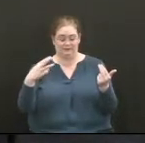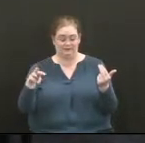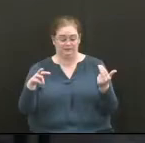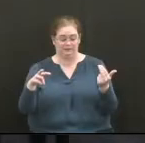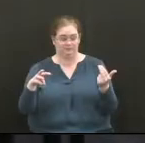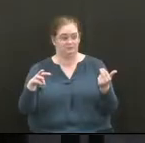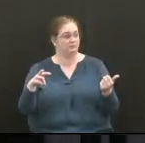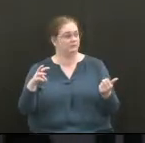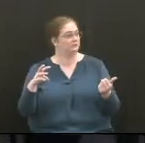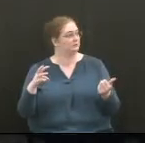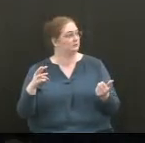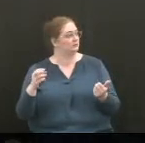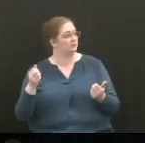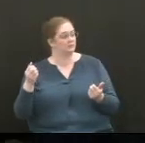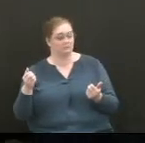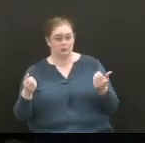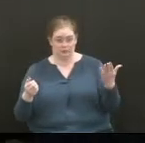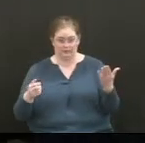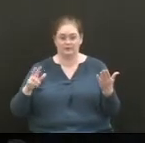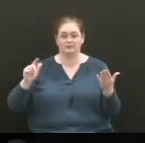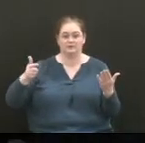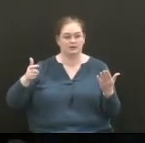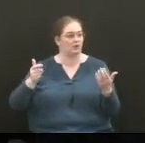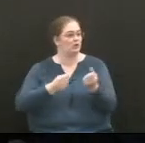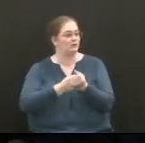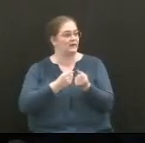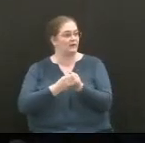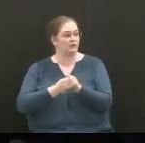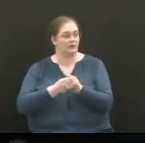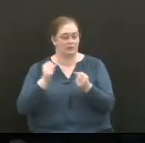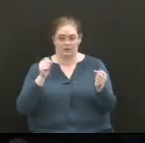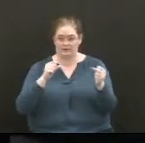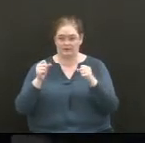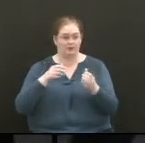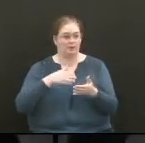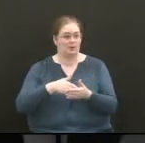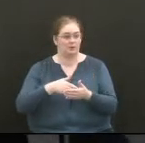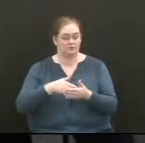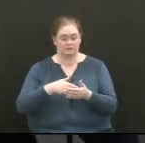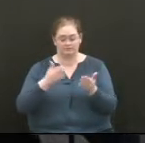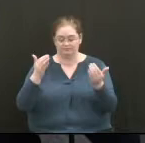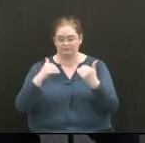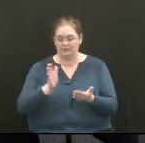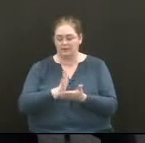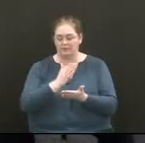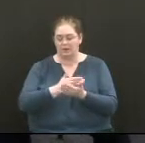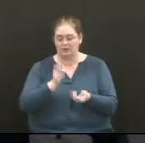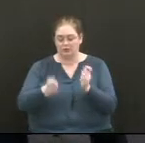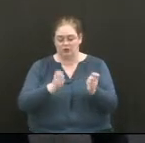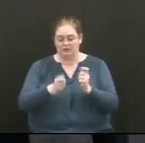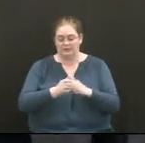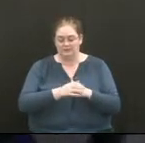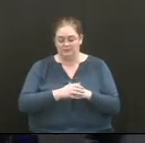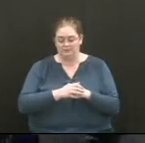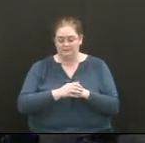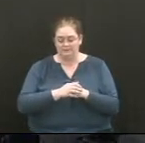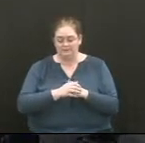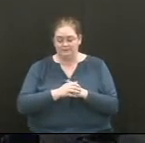So moved. Is there a second? Second. All those in favor? Aye. Aye. Opposed? Moving on to the budget adjustments, we